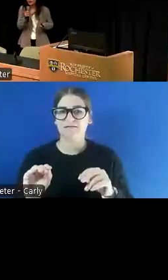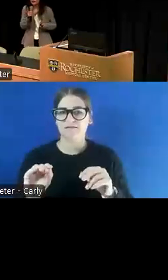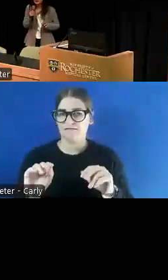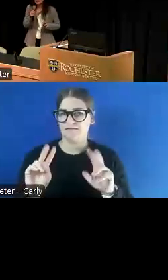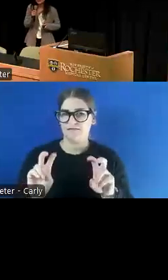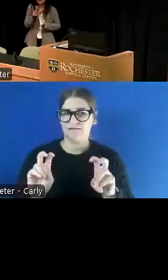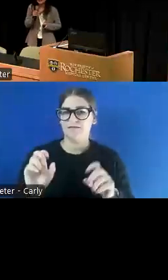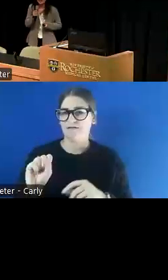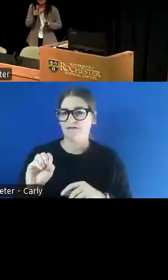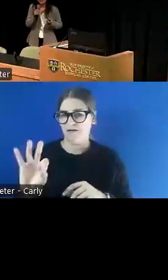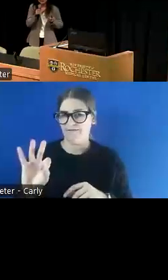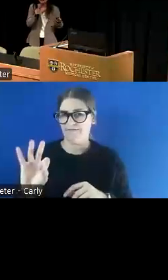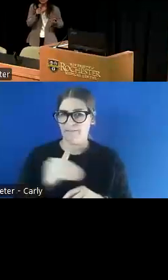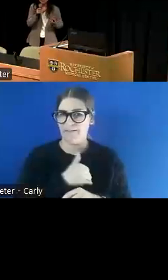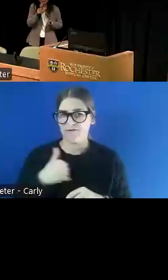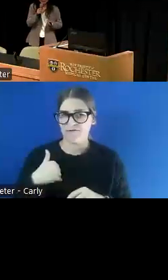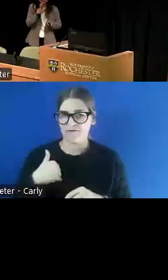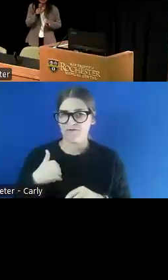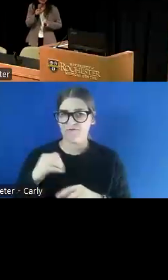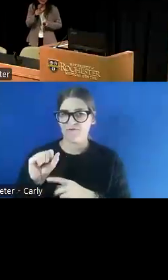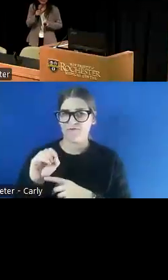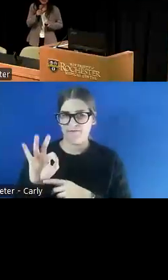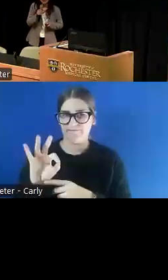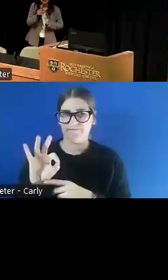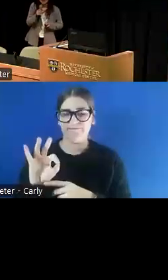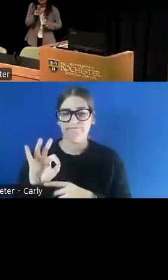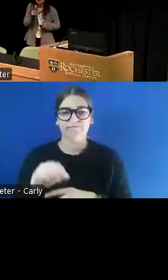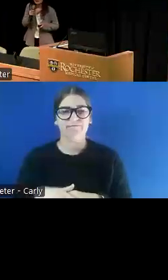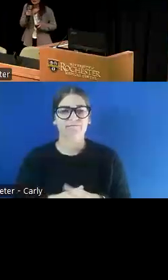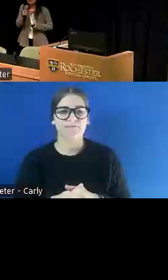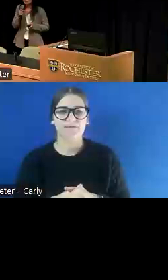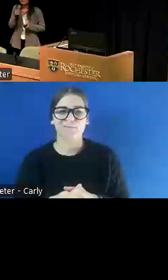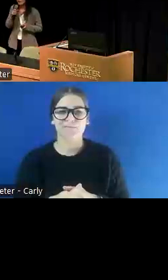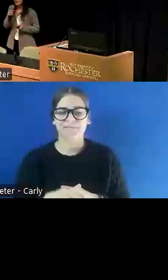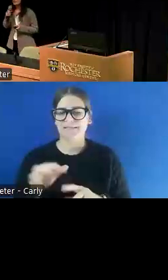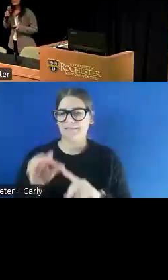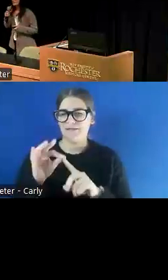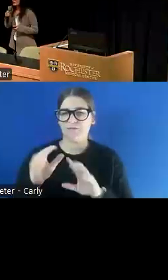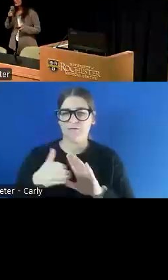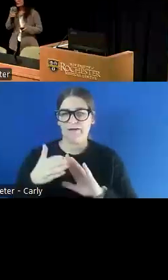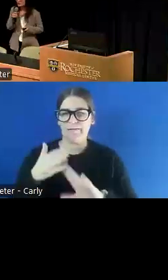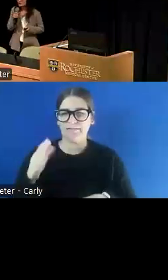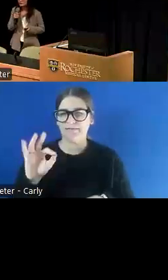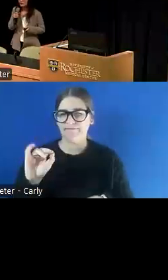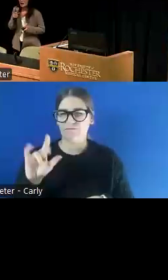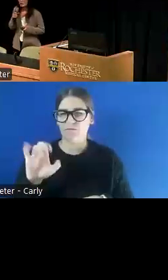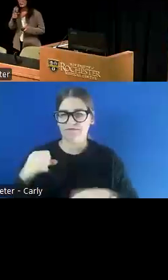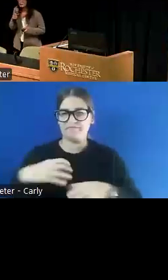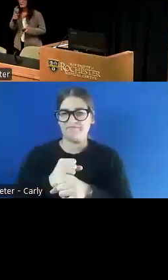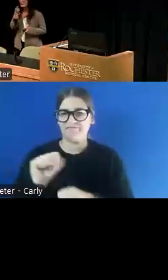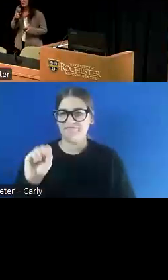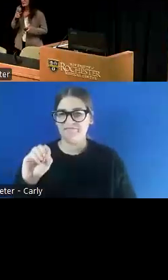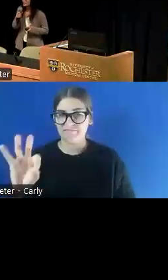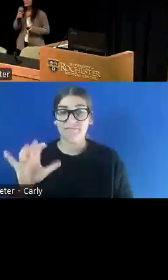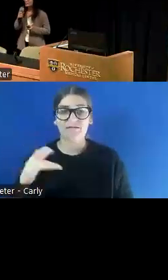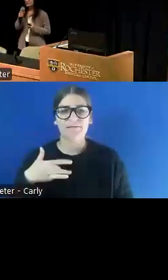entire military, out of the military personnel. And they usually engage in unconventional